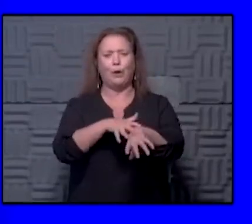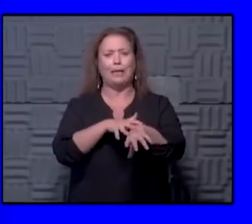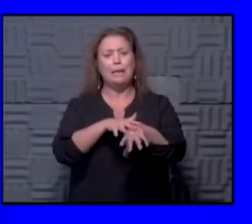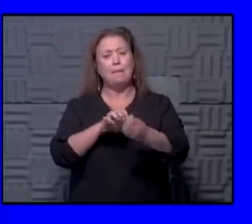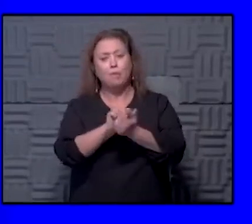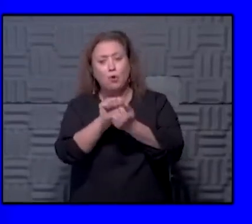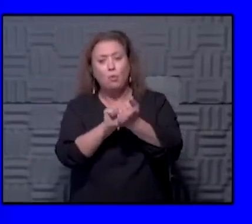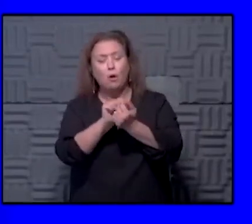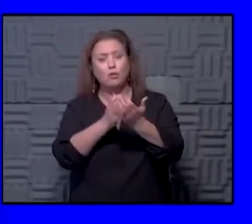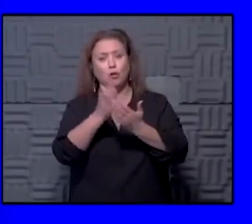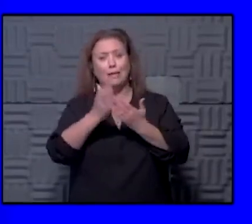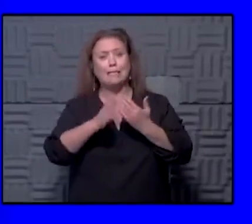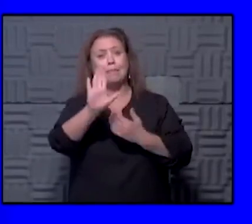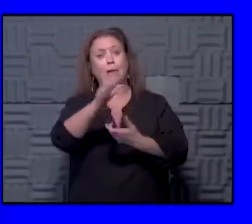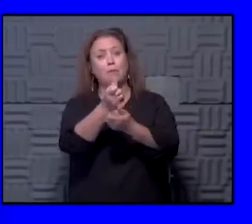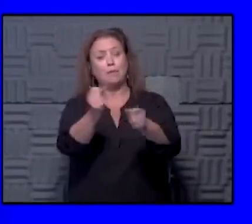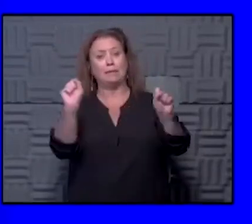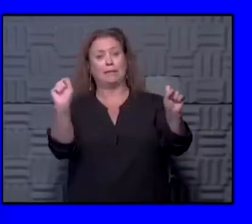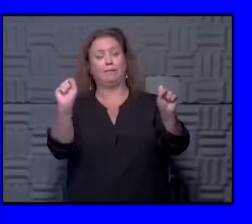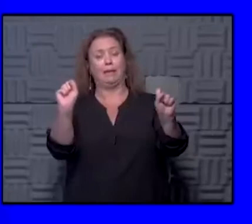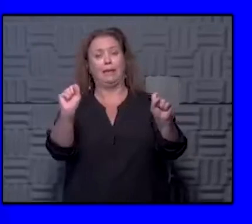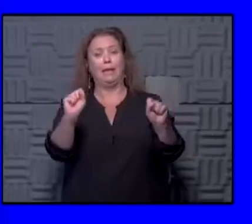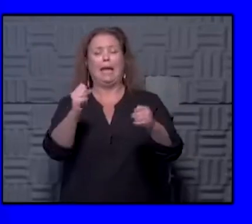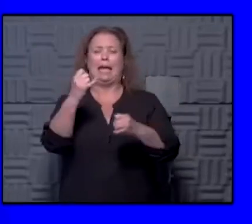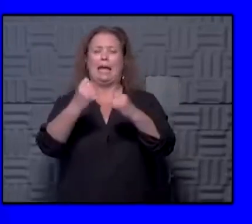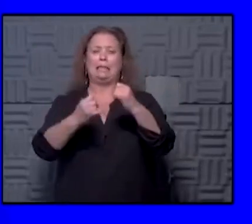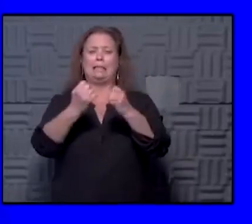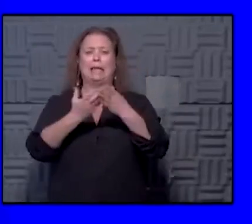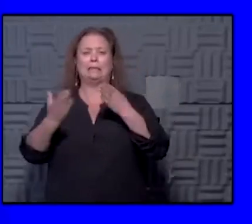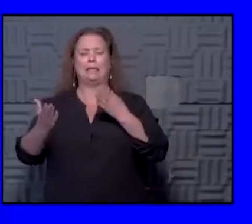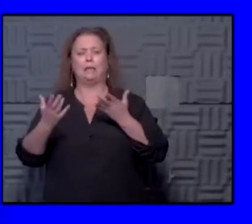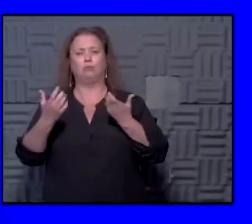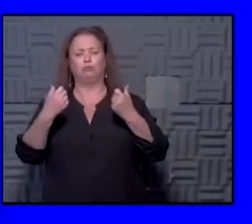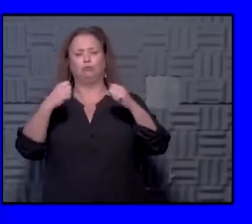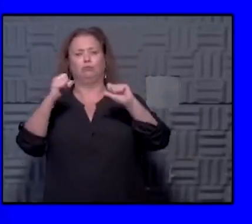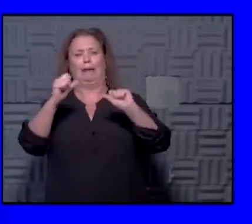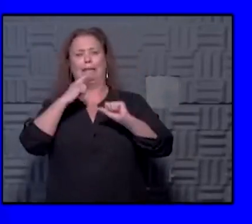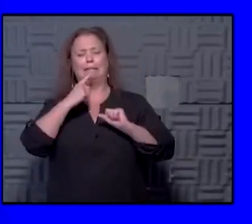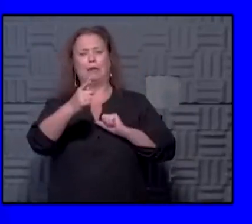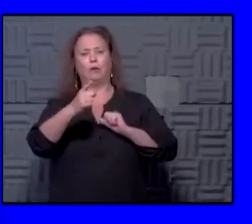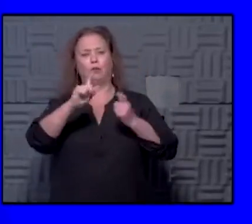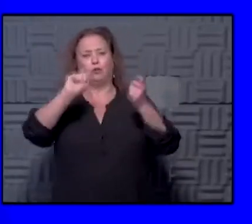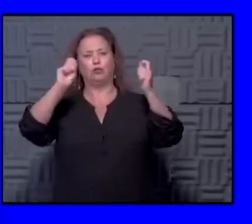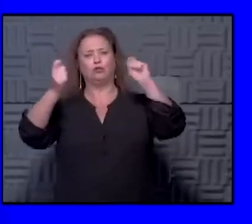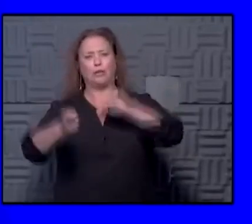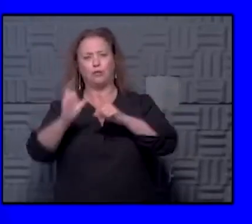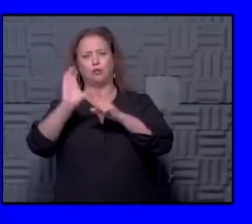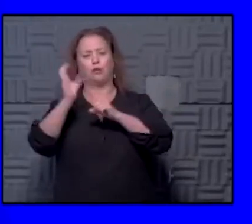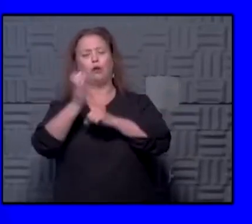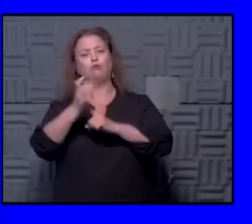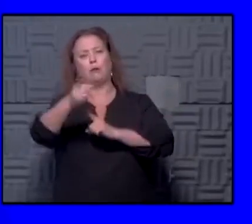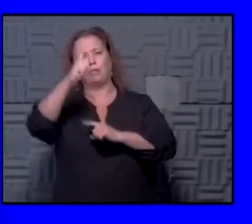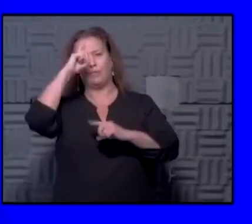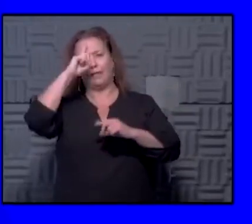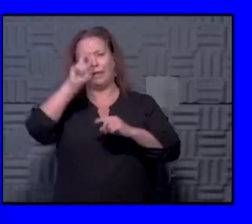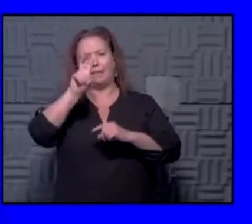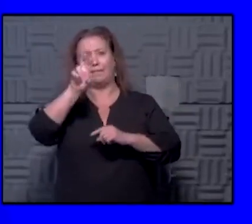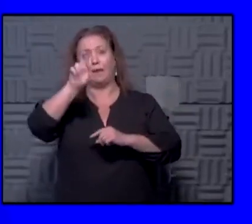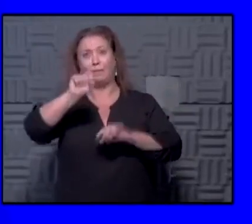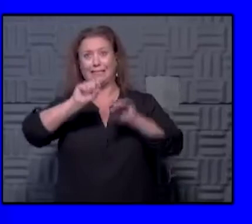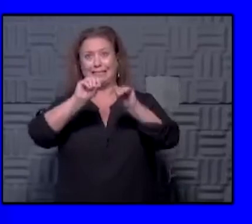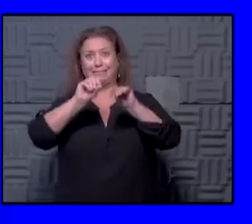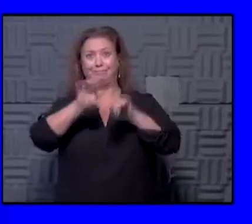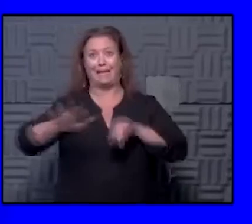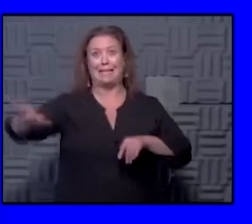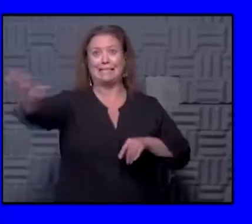hand hygiene, that's going to keep you safe. And the last thing is we've really tried to tell you and change the culture of just thinking that the virus is out